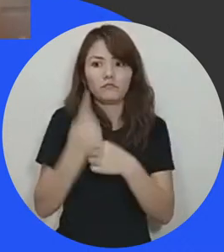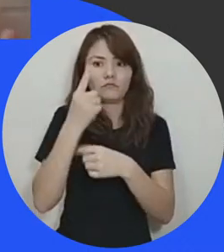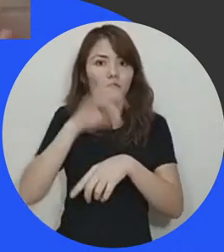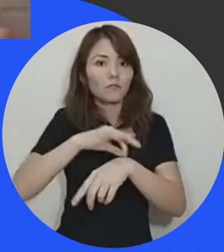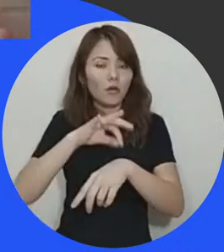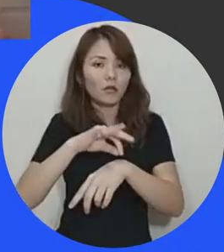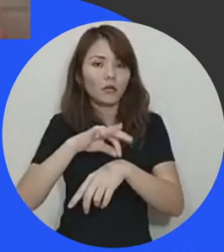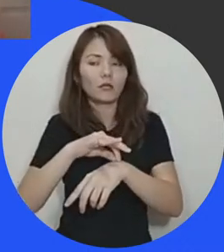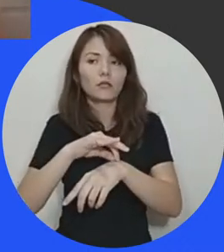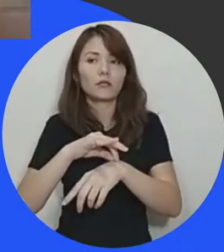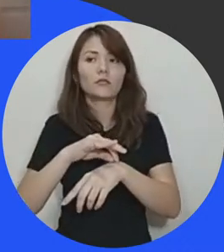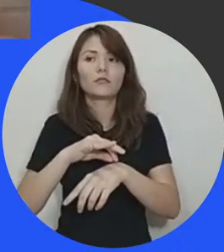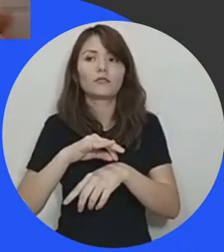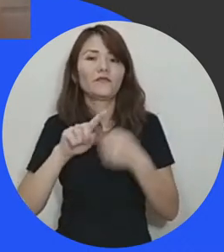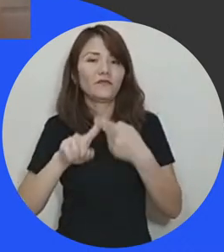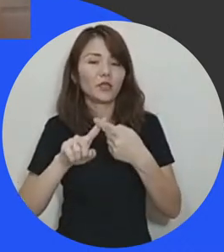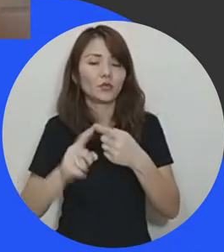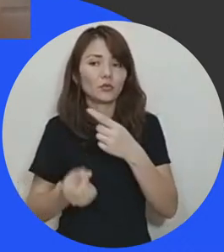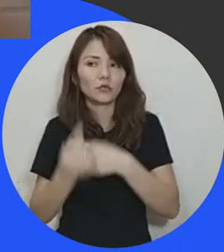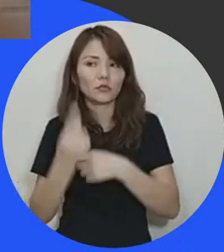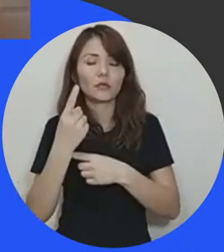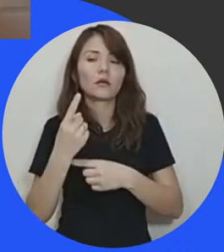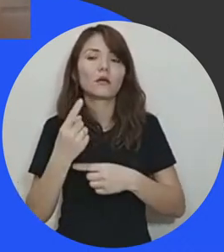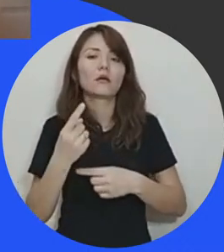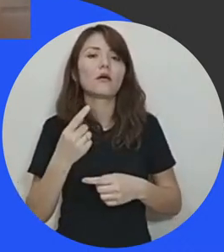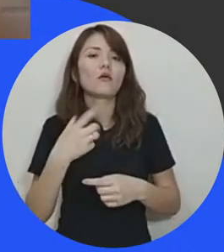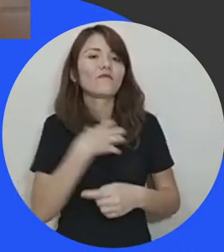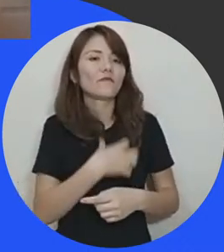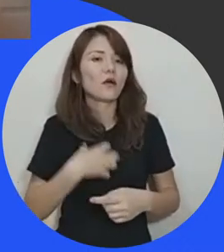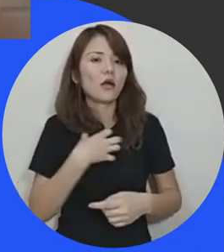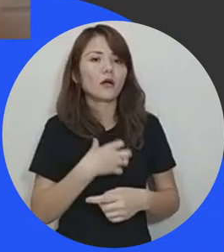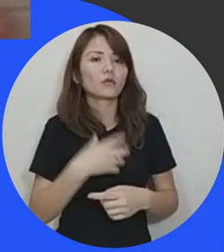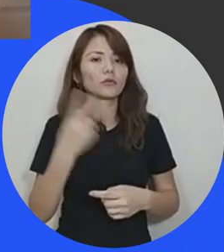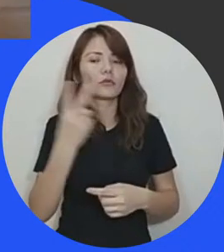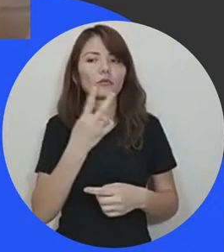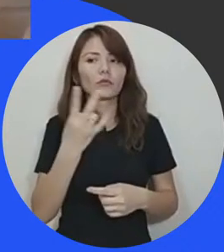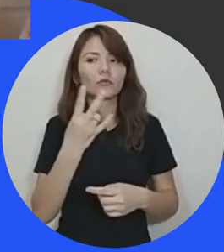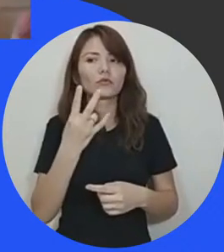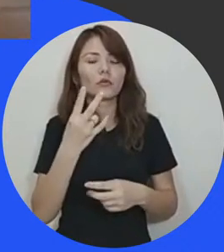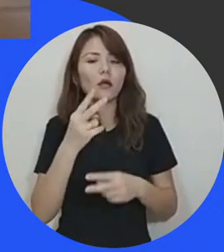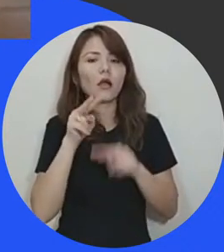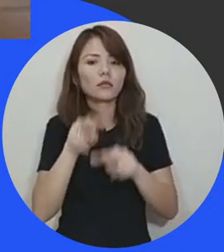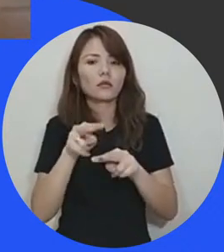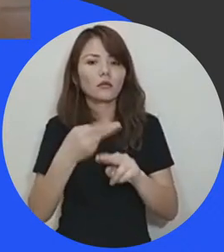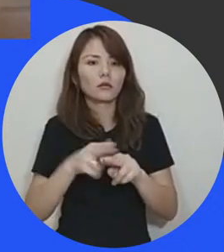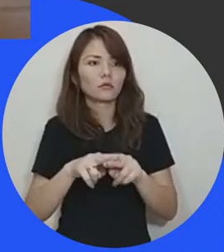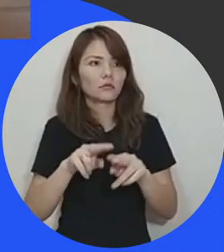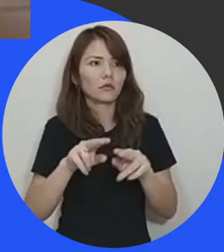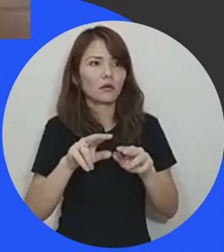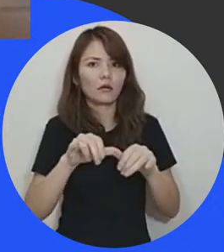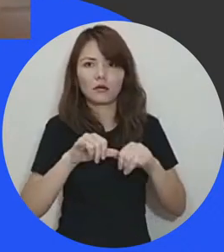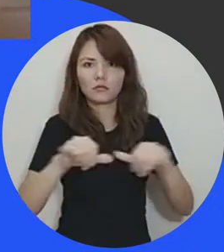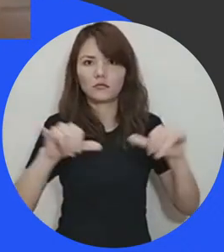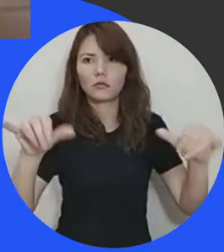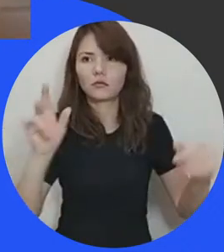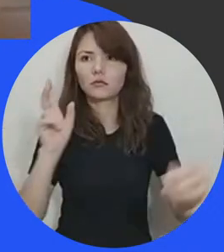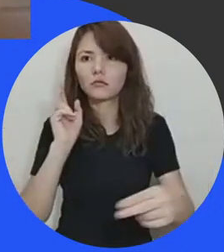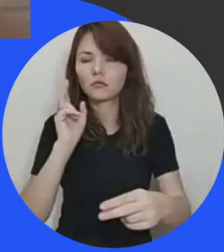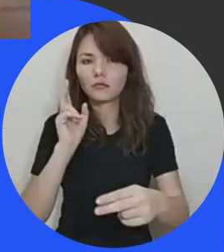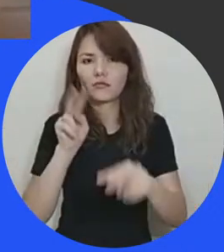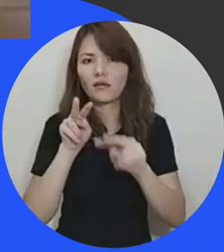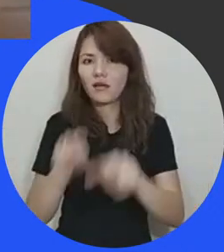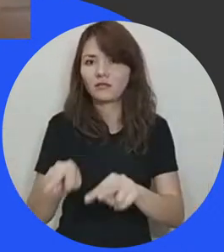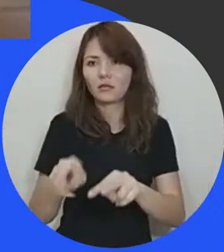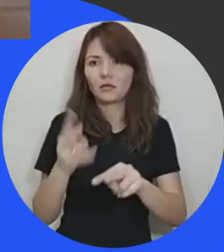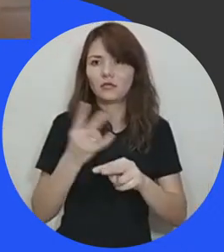manages to spread anywhere. Because if you do that, you've just had an outbreak, you've not had a pandemic. And if you fail at that first step of control, if